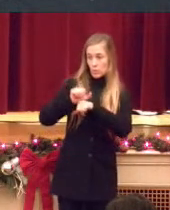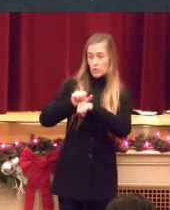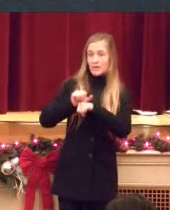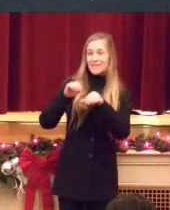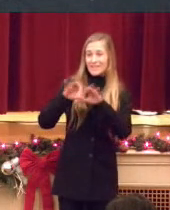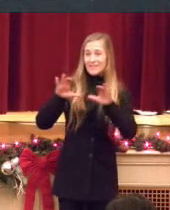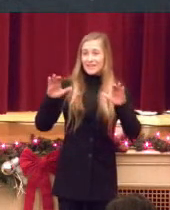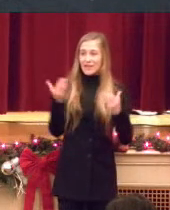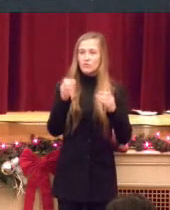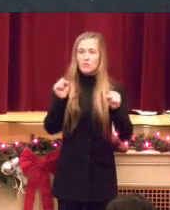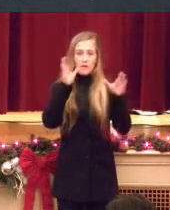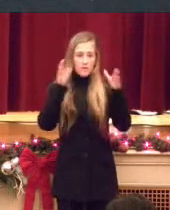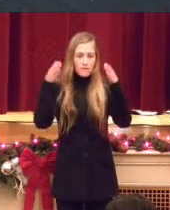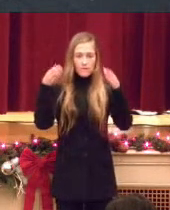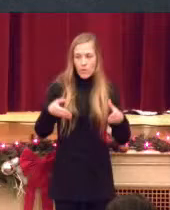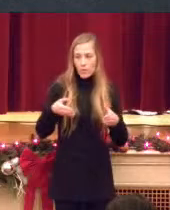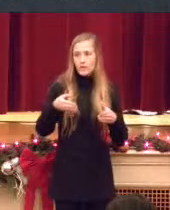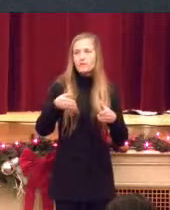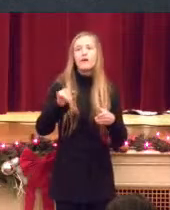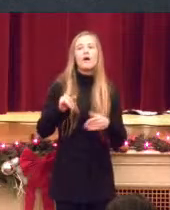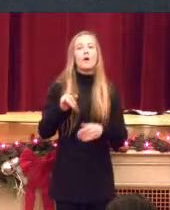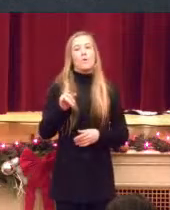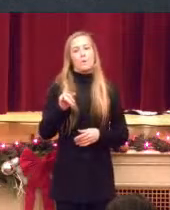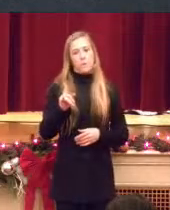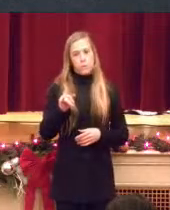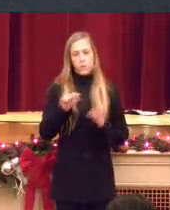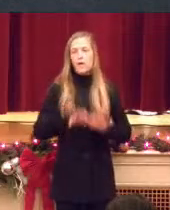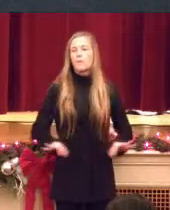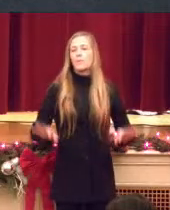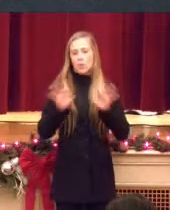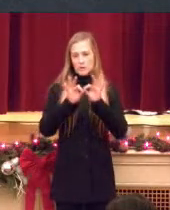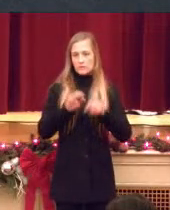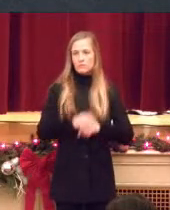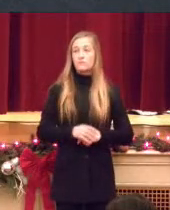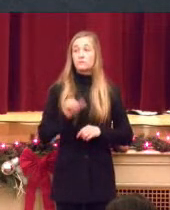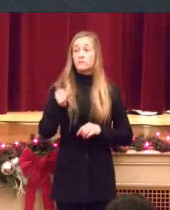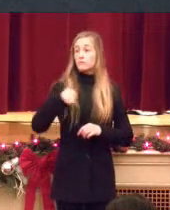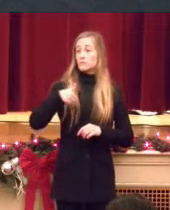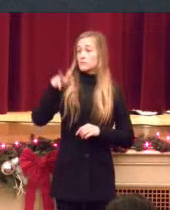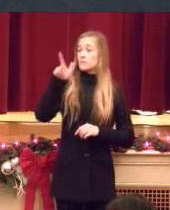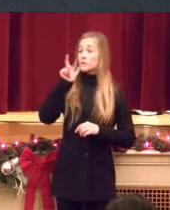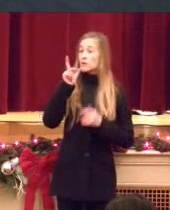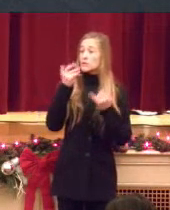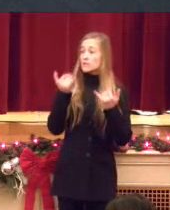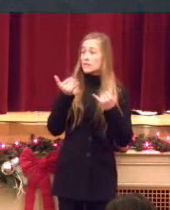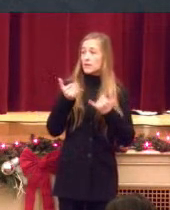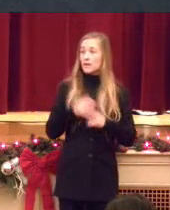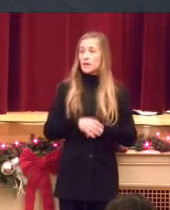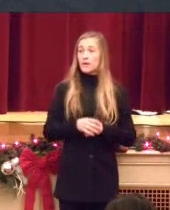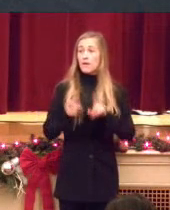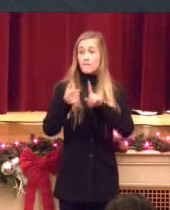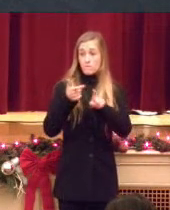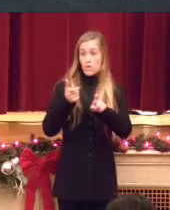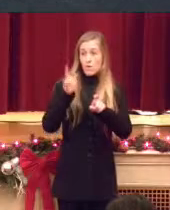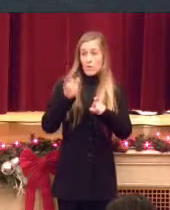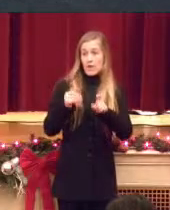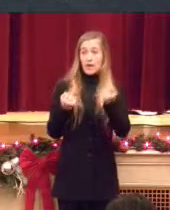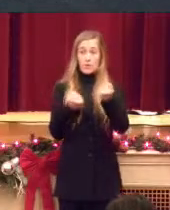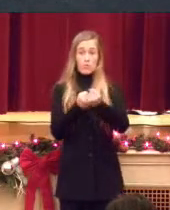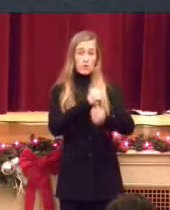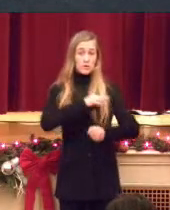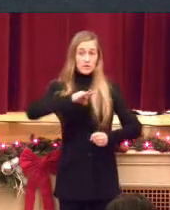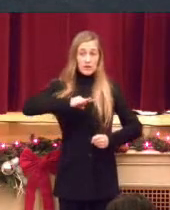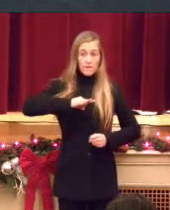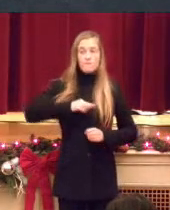can focus on that is incredibly important. And the other thing that I heard today from that support staff